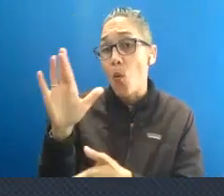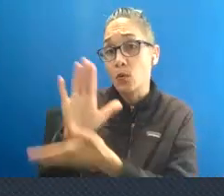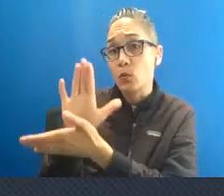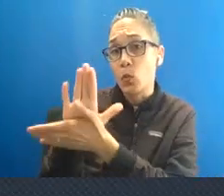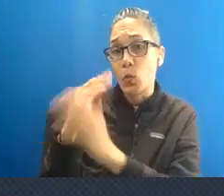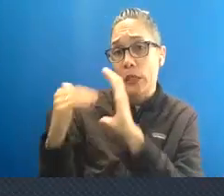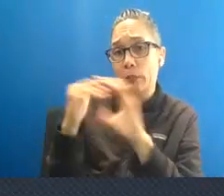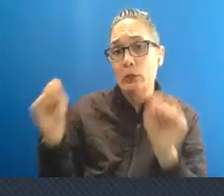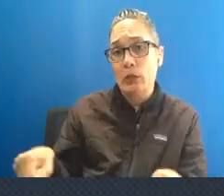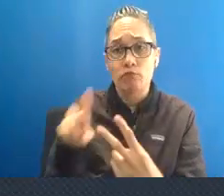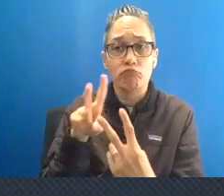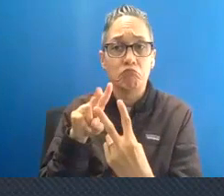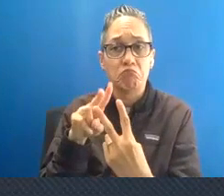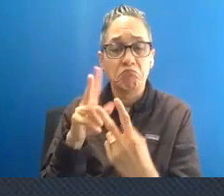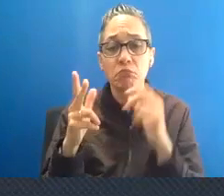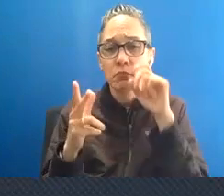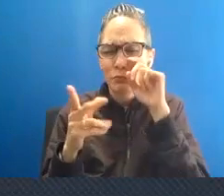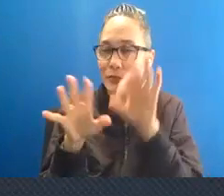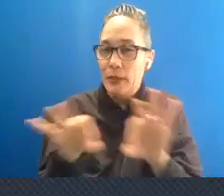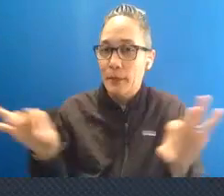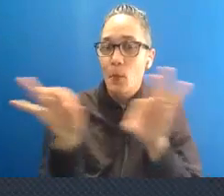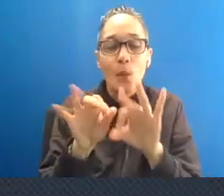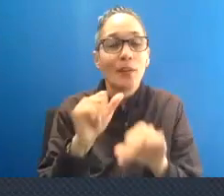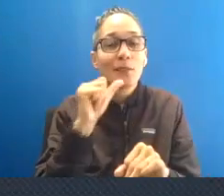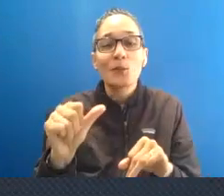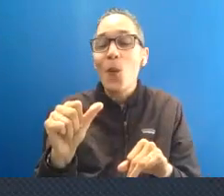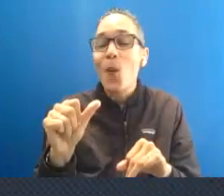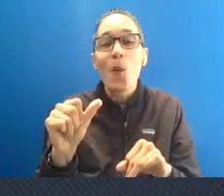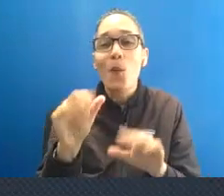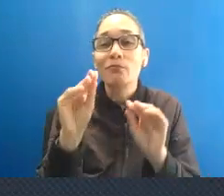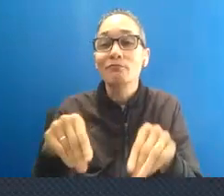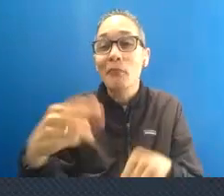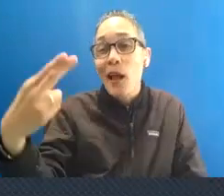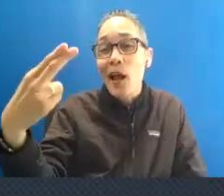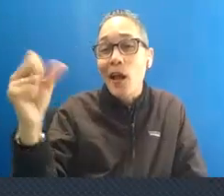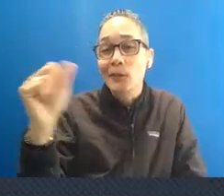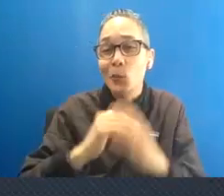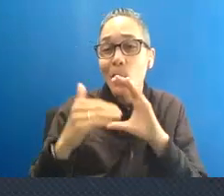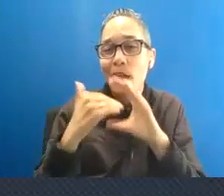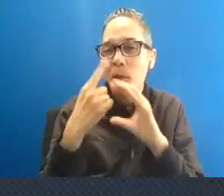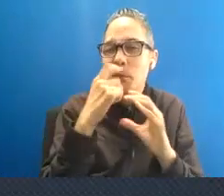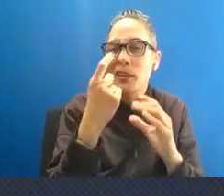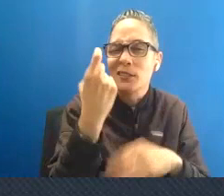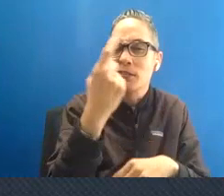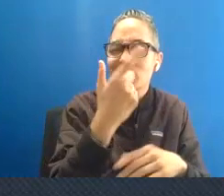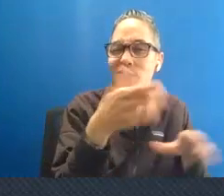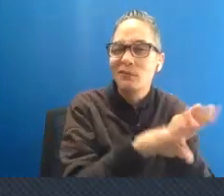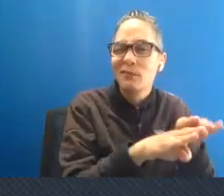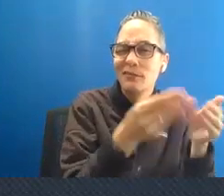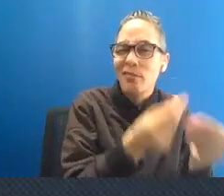college email. And it's important that you don't use your high school email here since you won't have access to it once you